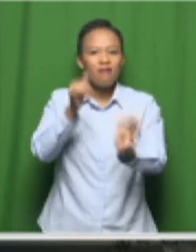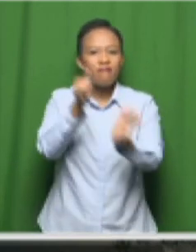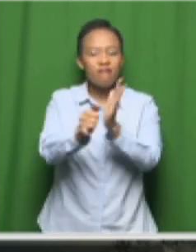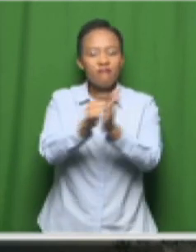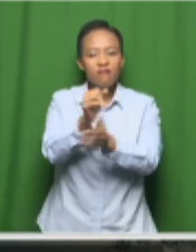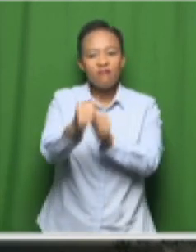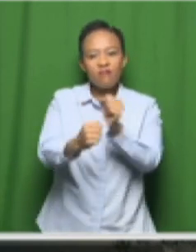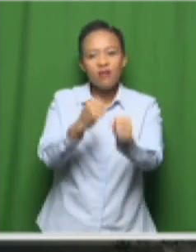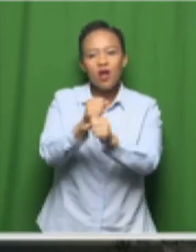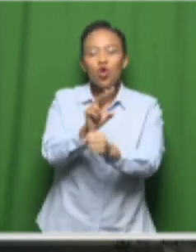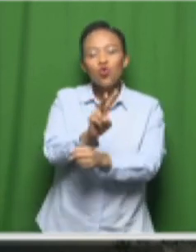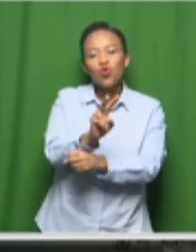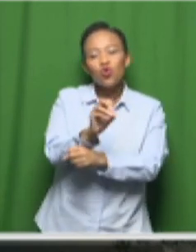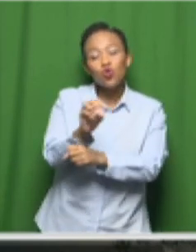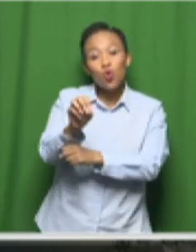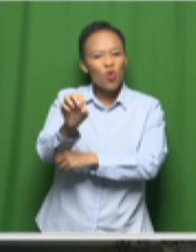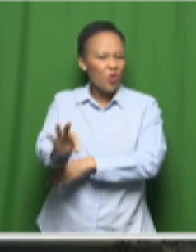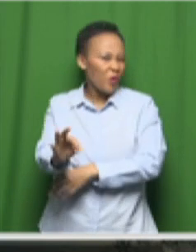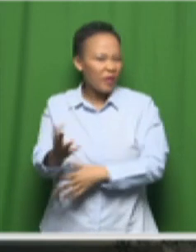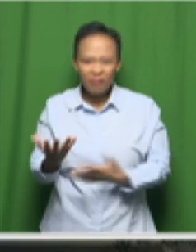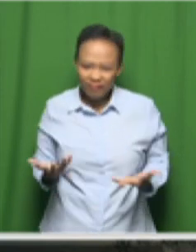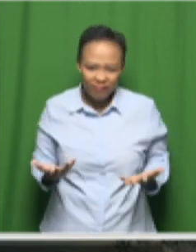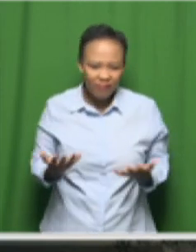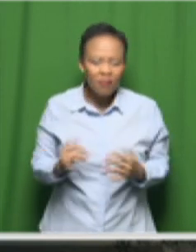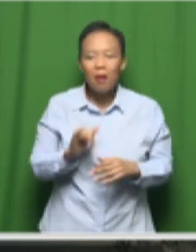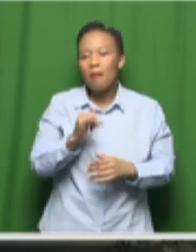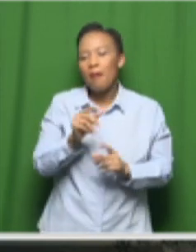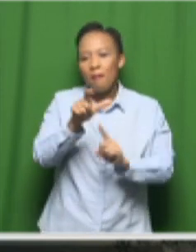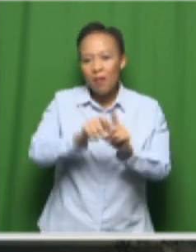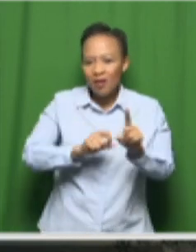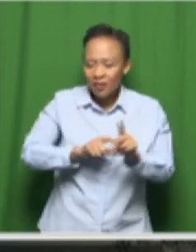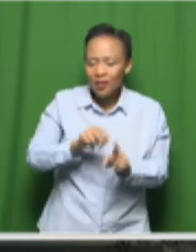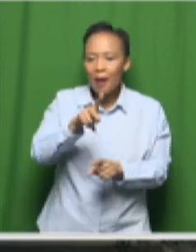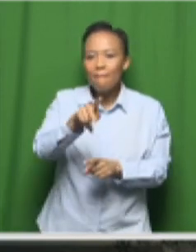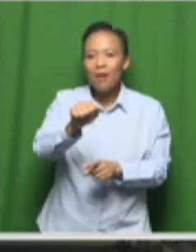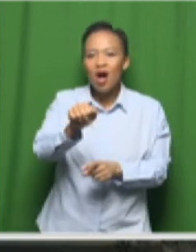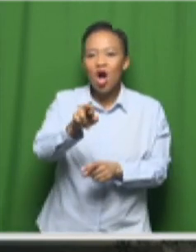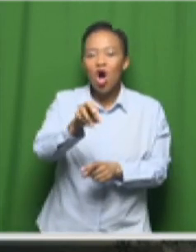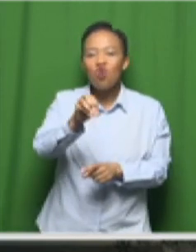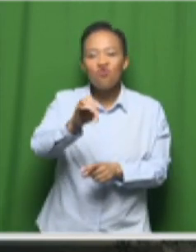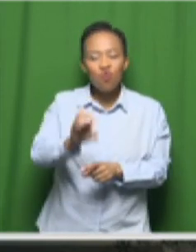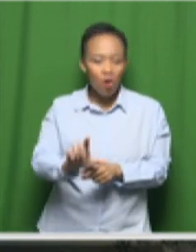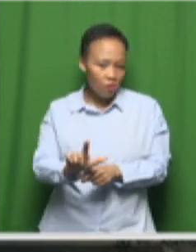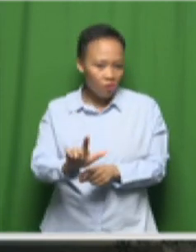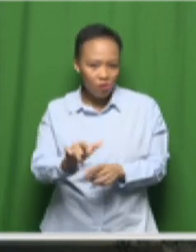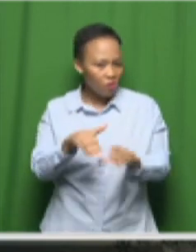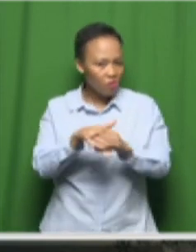that someone was granted parole and a mass murderer asking to be freed?